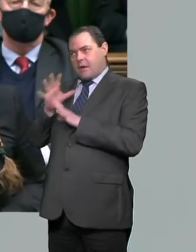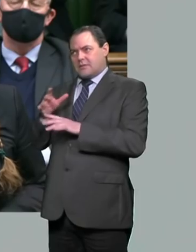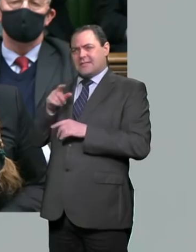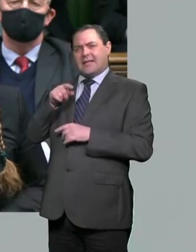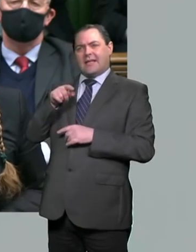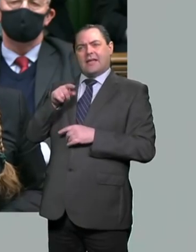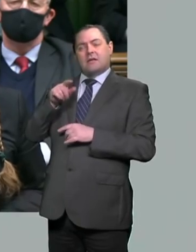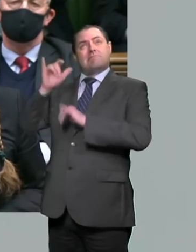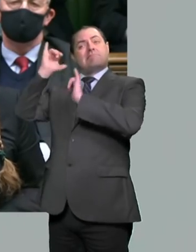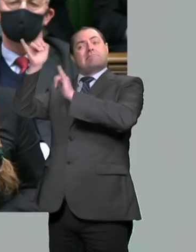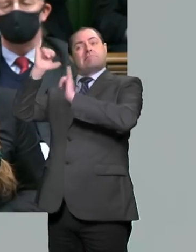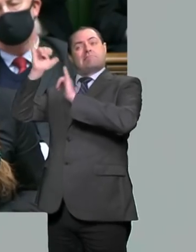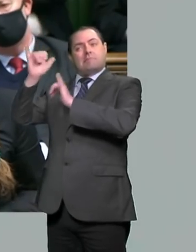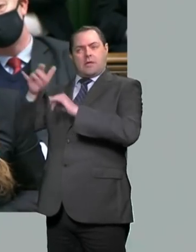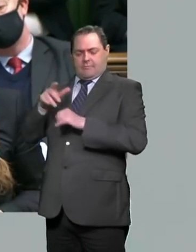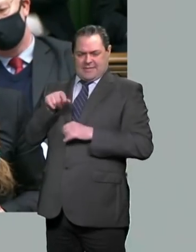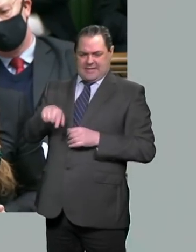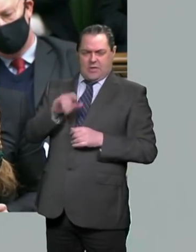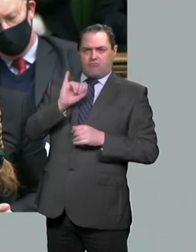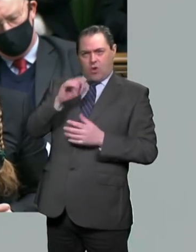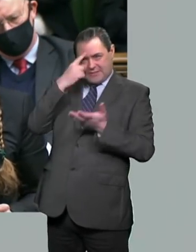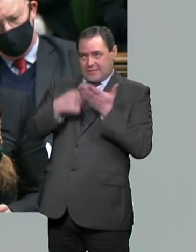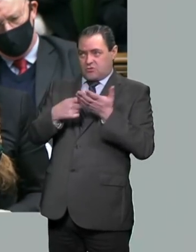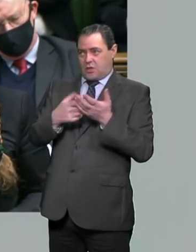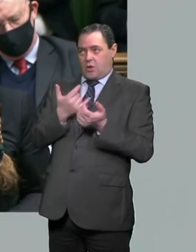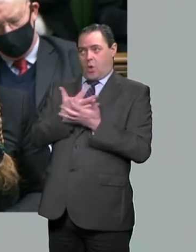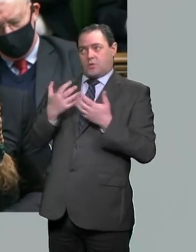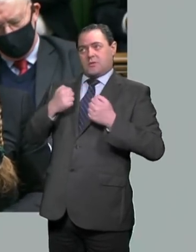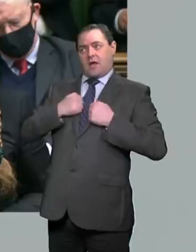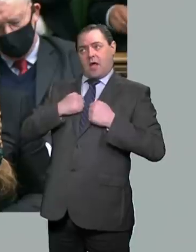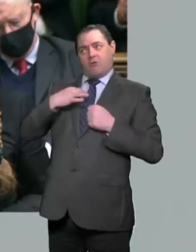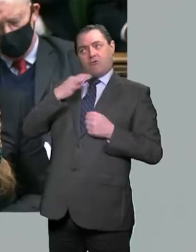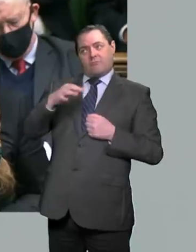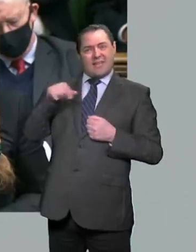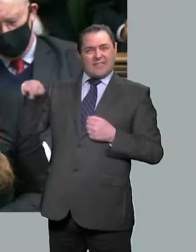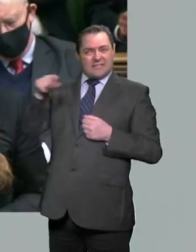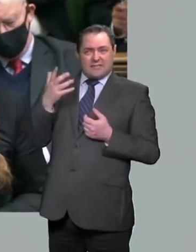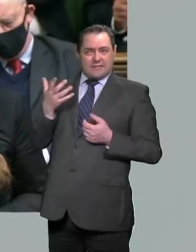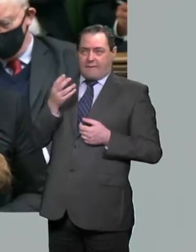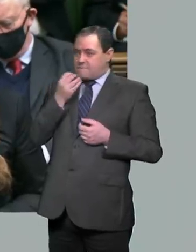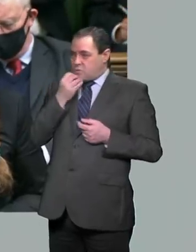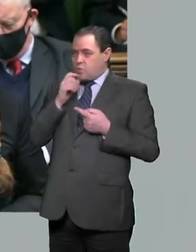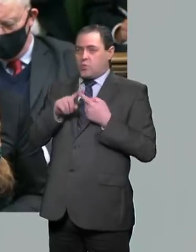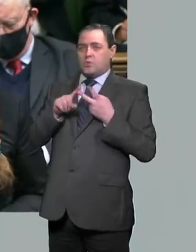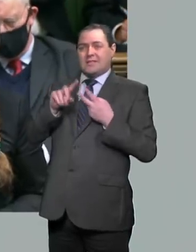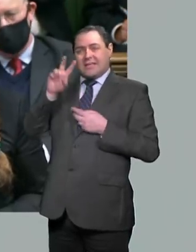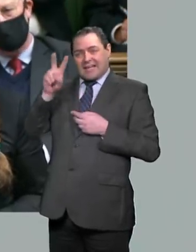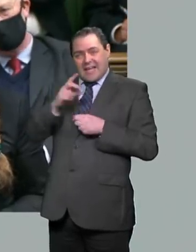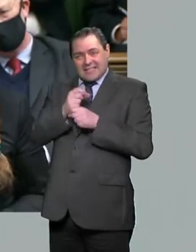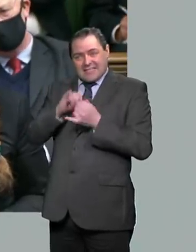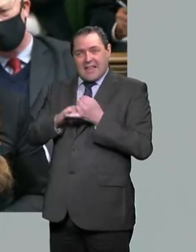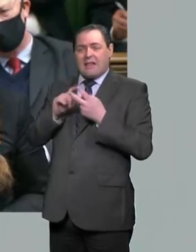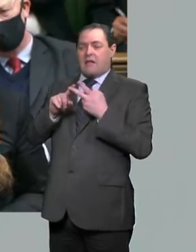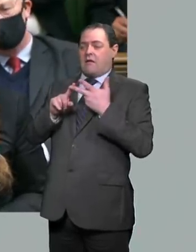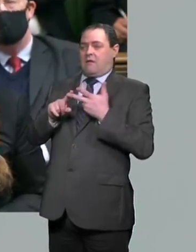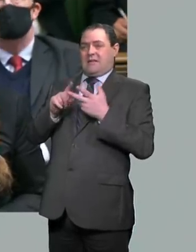it up, many of my constituents are living on the breadline as food, energy and taxes shoot